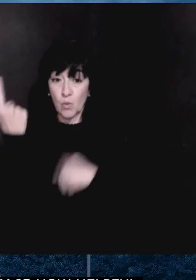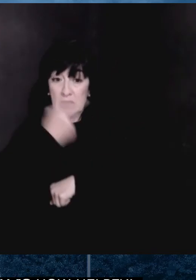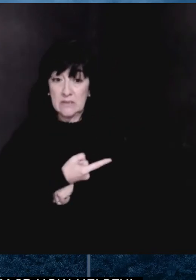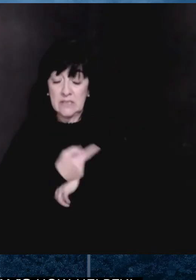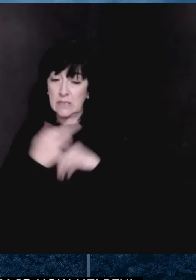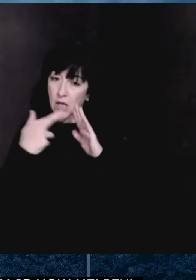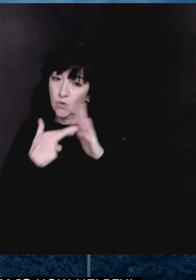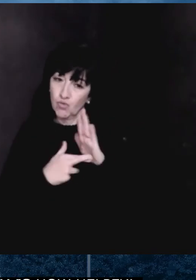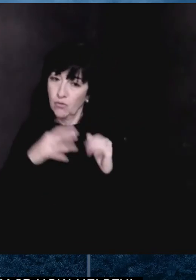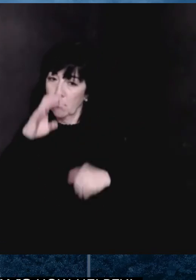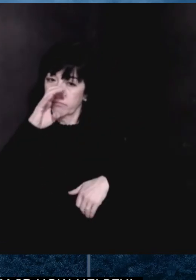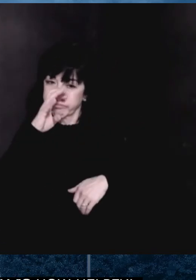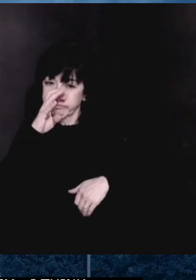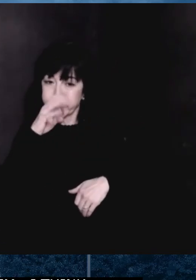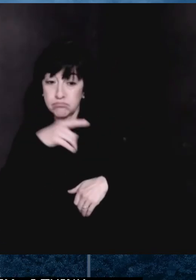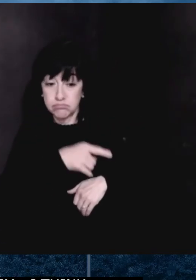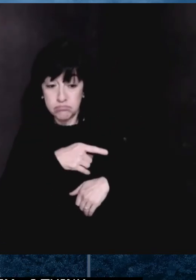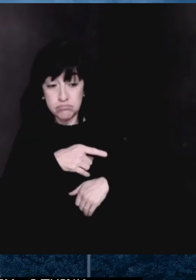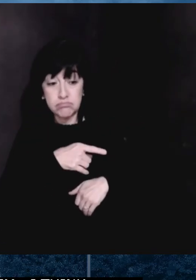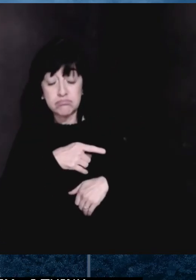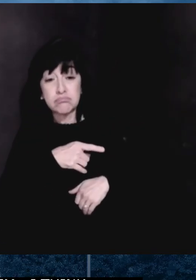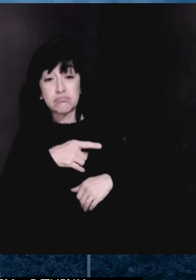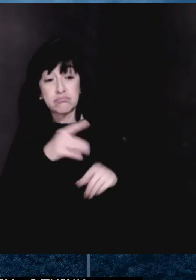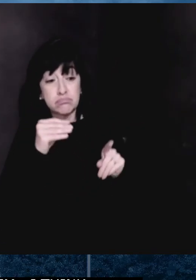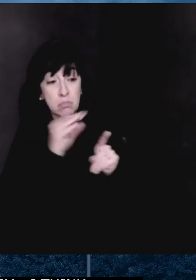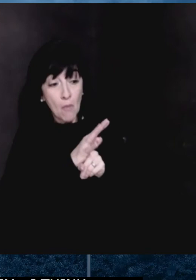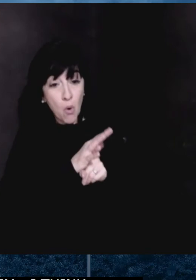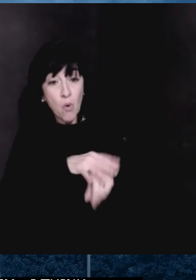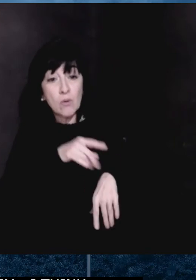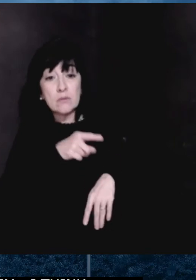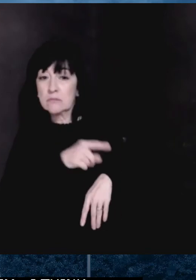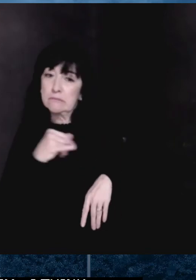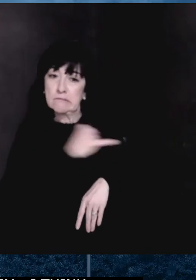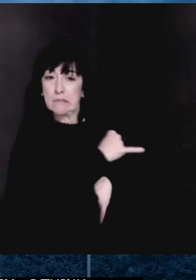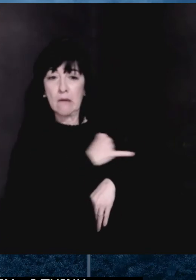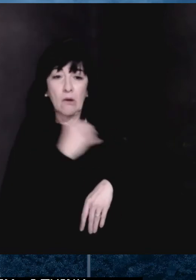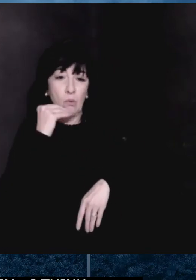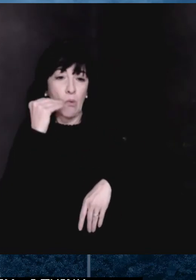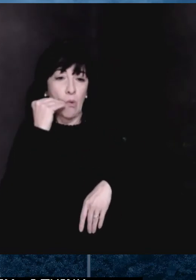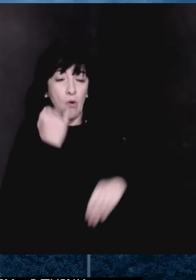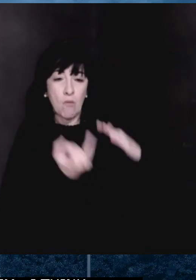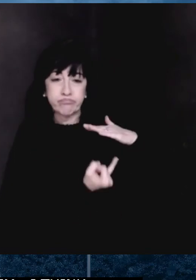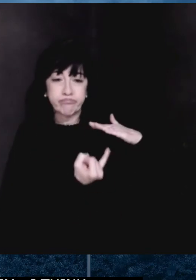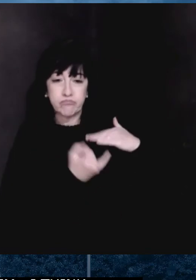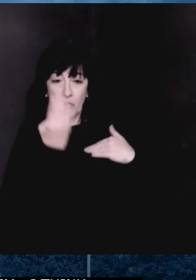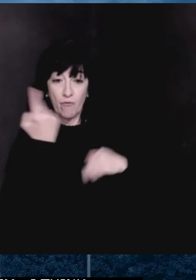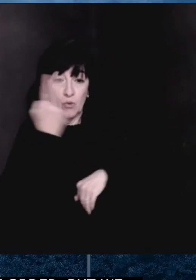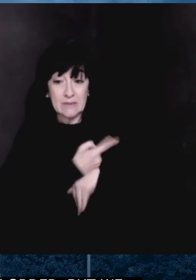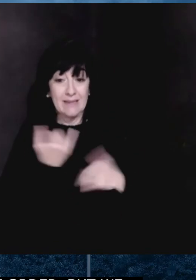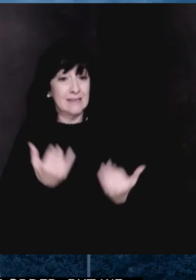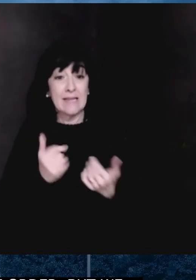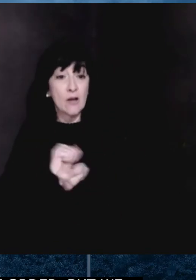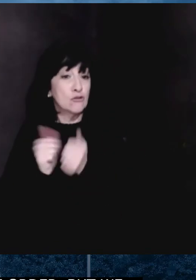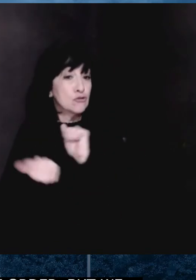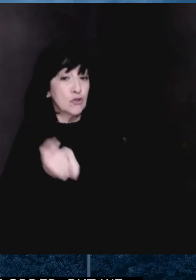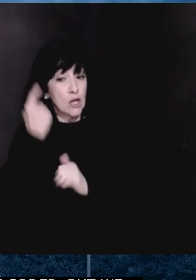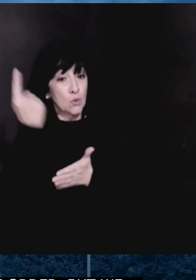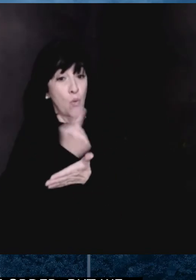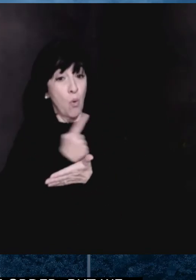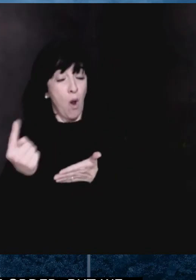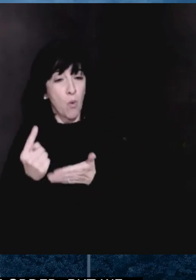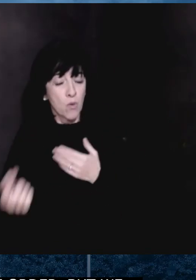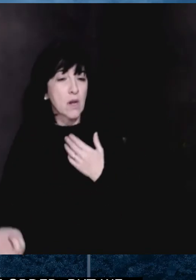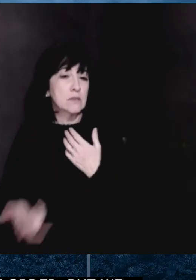much more important than the order, but we're glad that they have both to help them with the